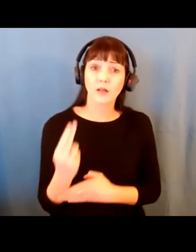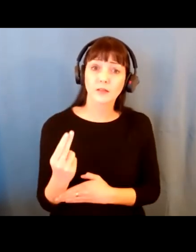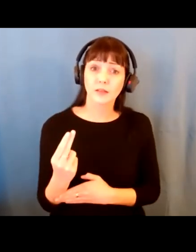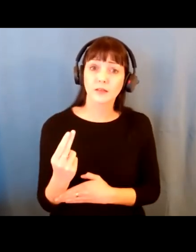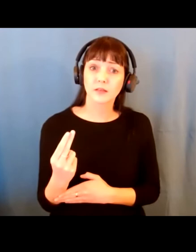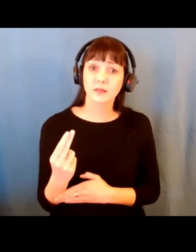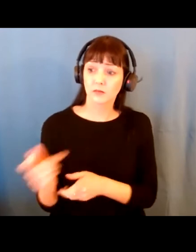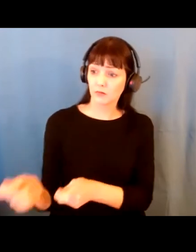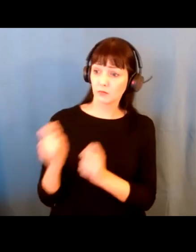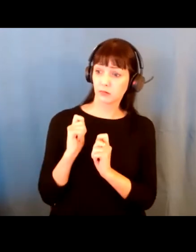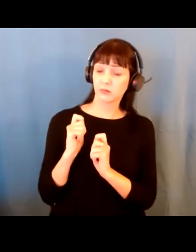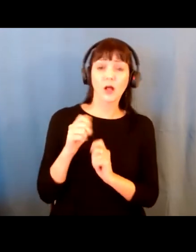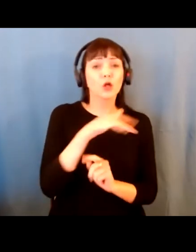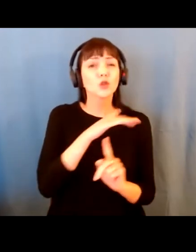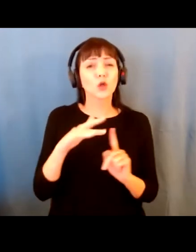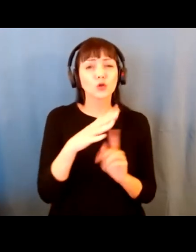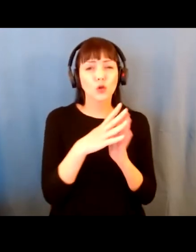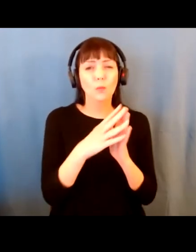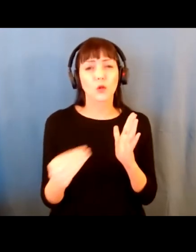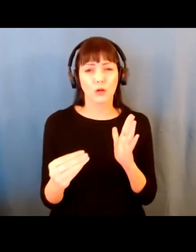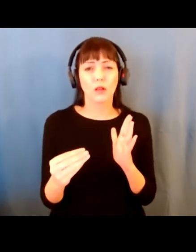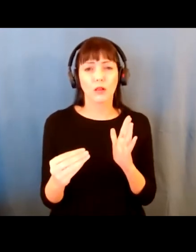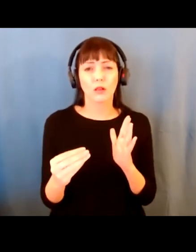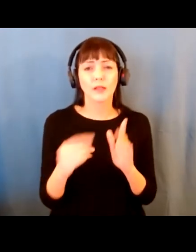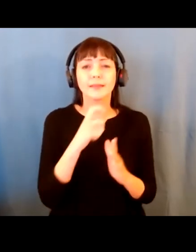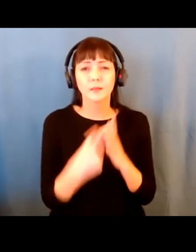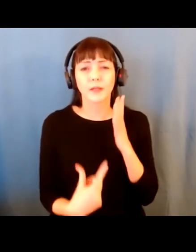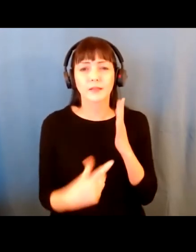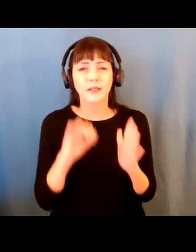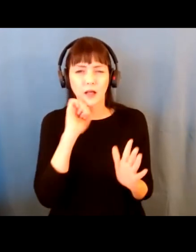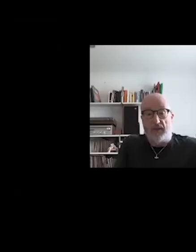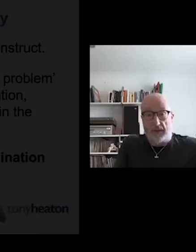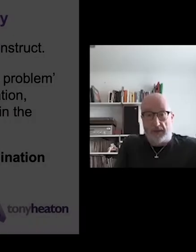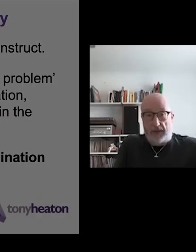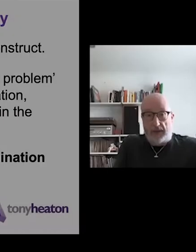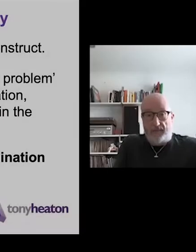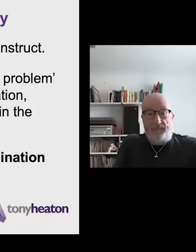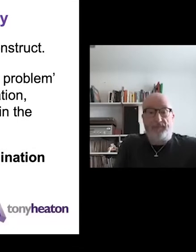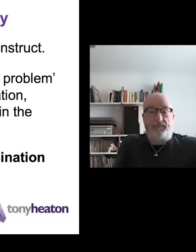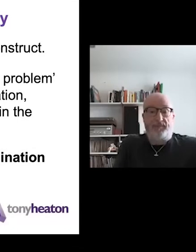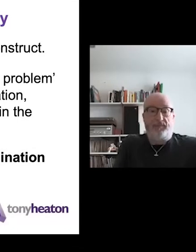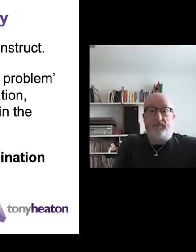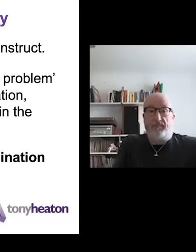model of disability. And I'm going to summarize that just in case you're not familiar with it.